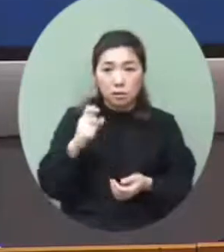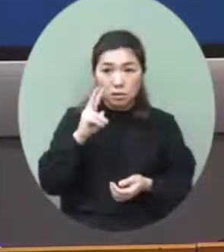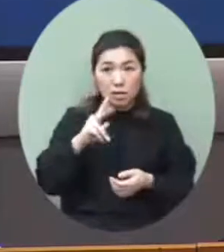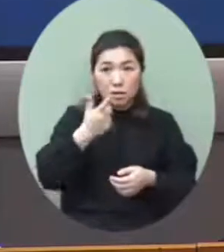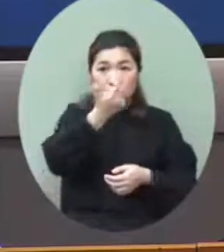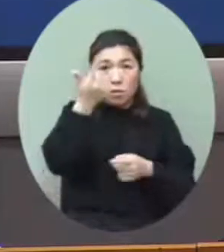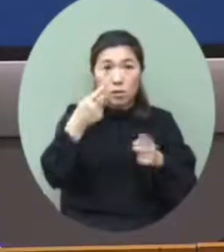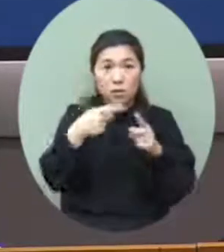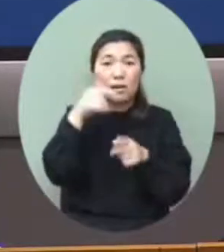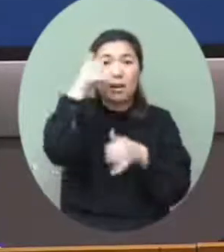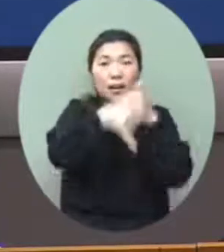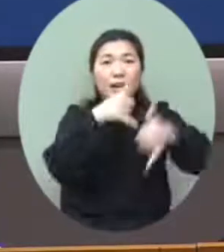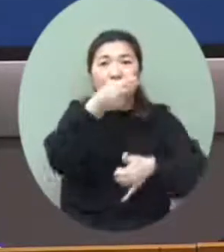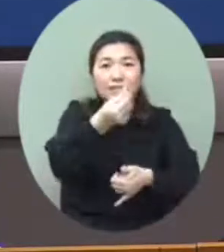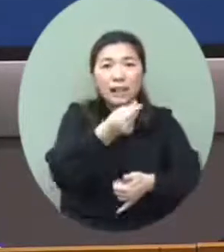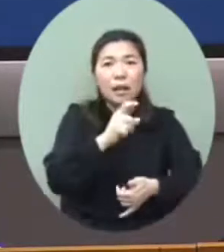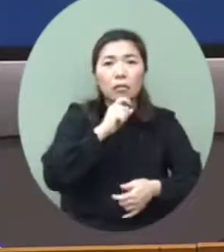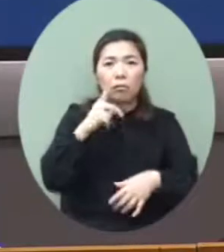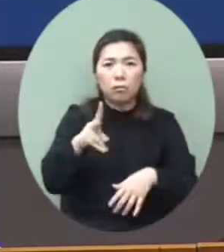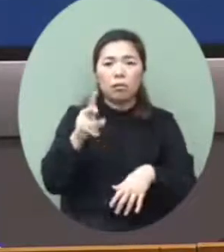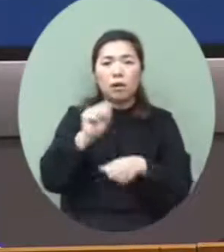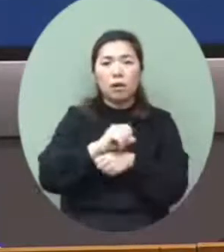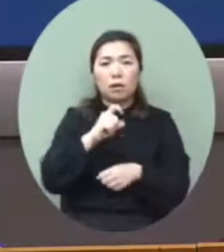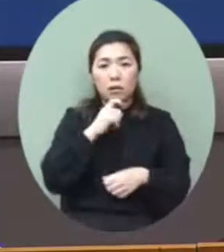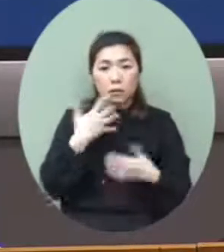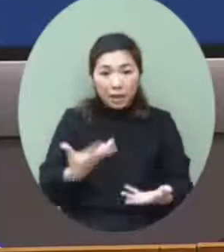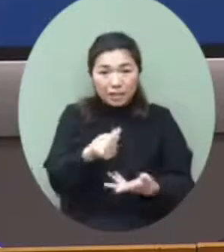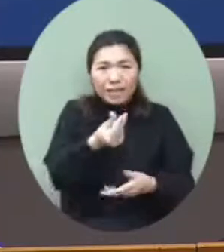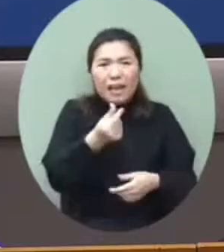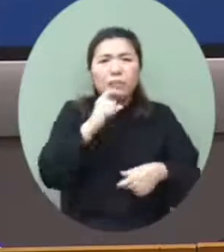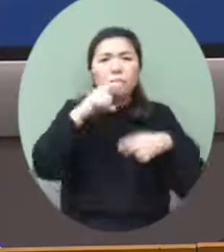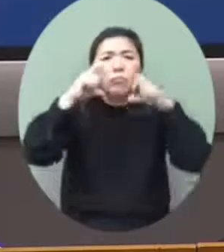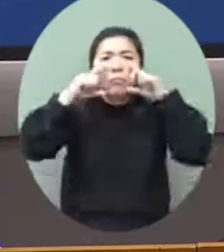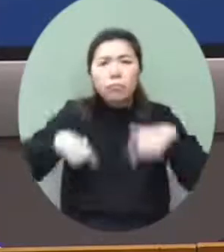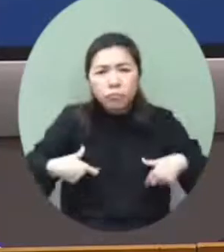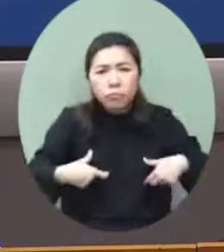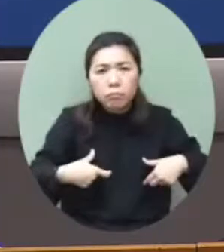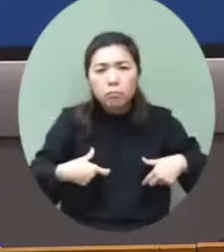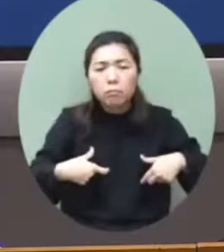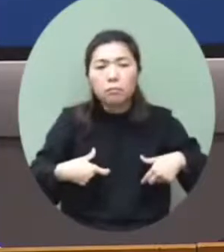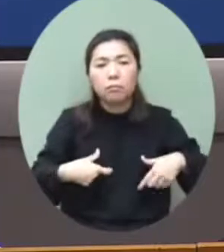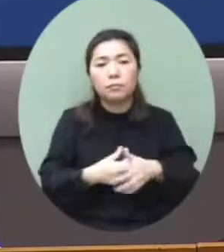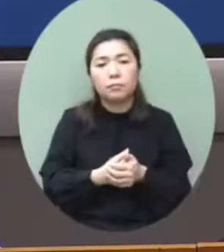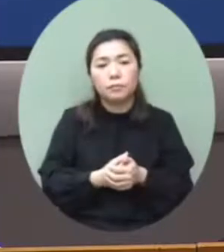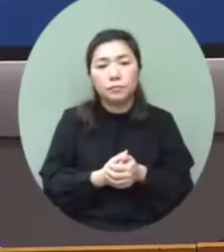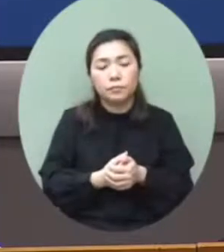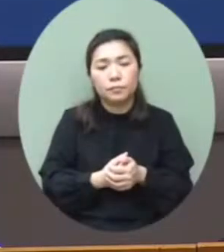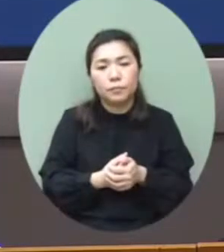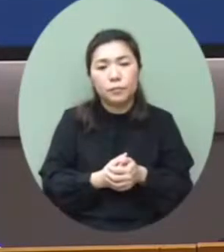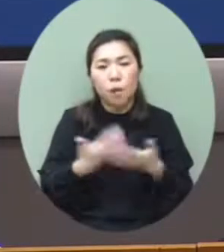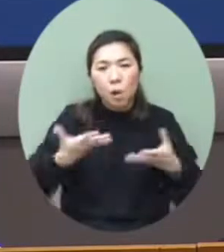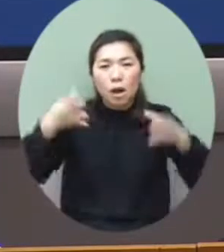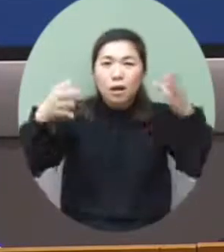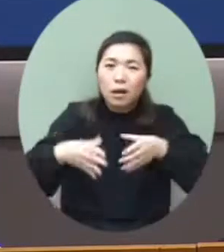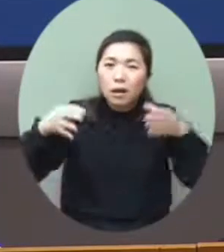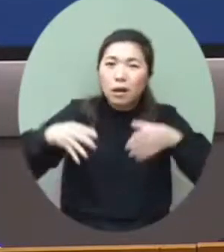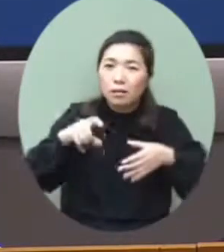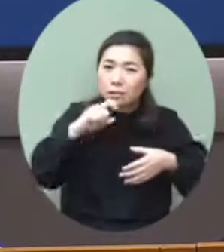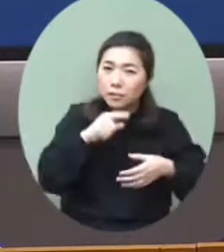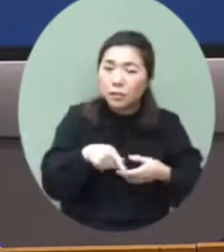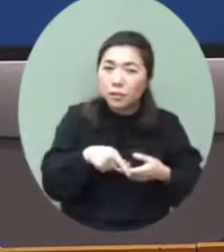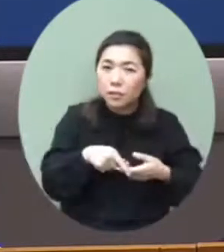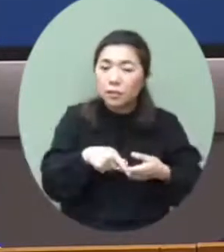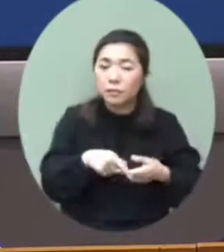swimming beaches have been suspended for a long time. Many people nowadays visit the